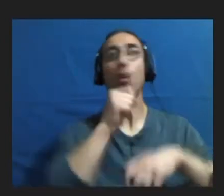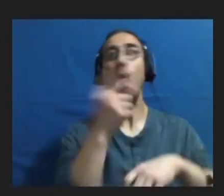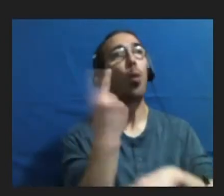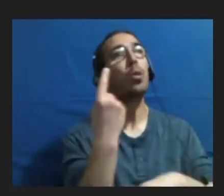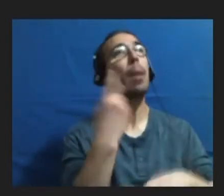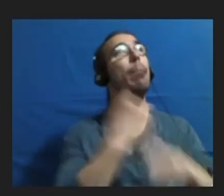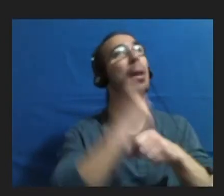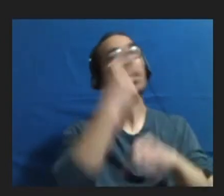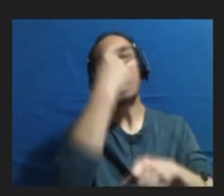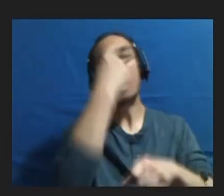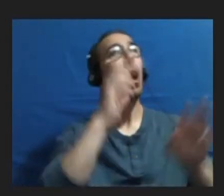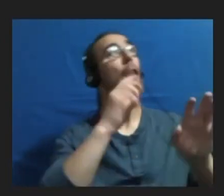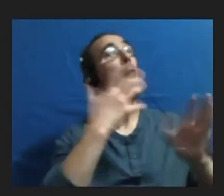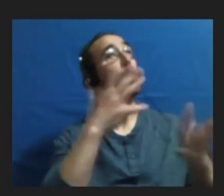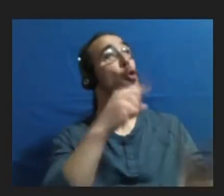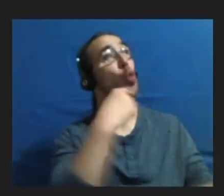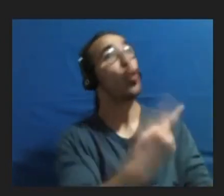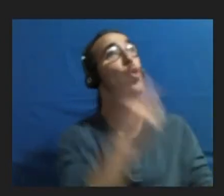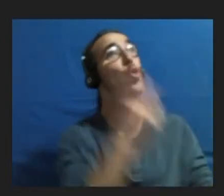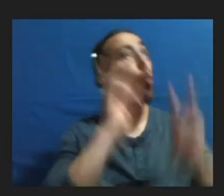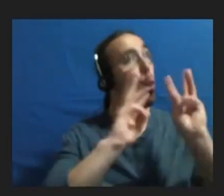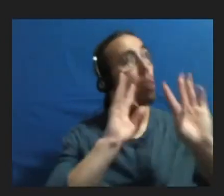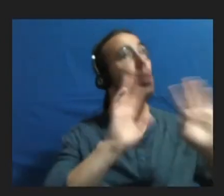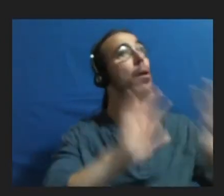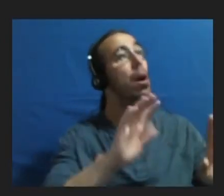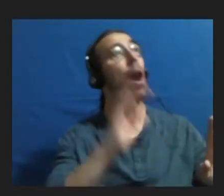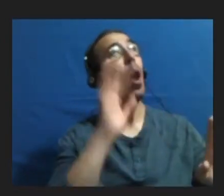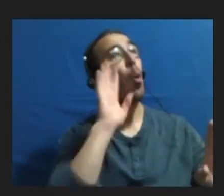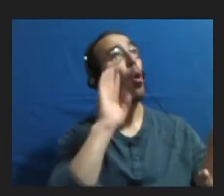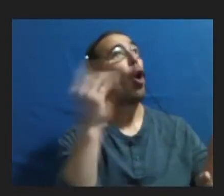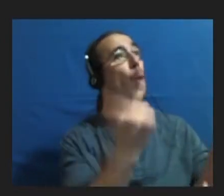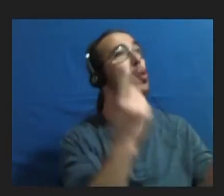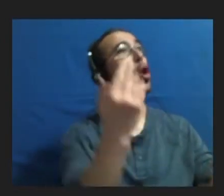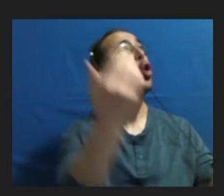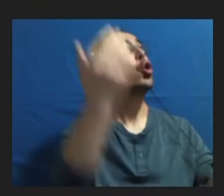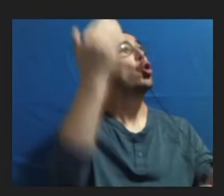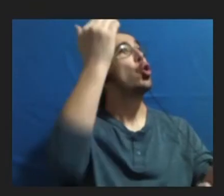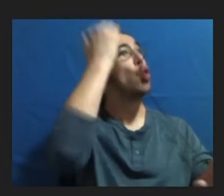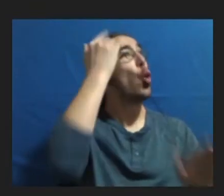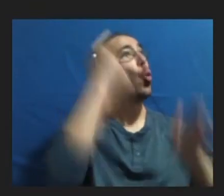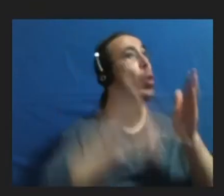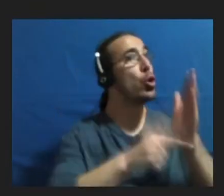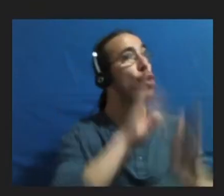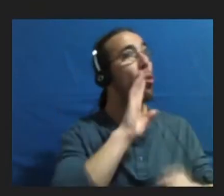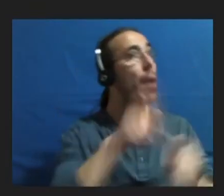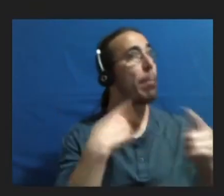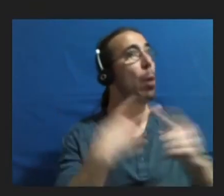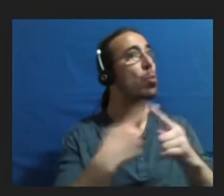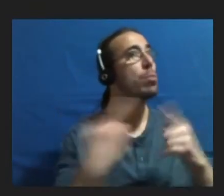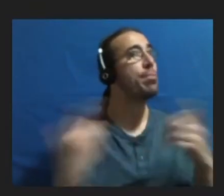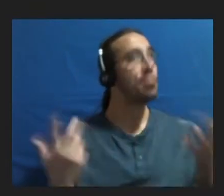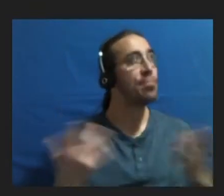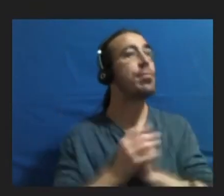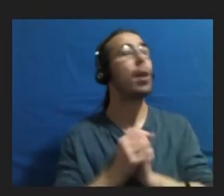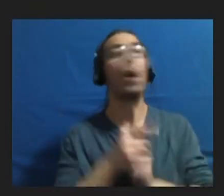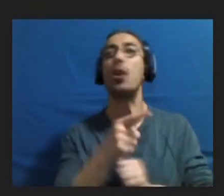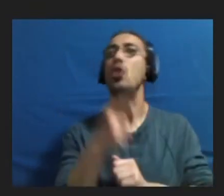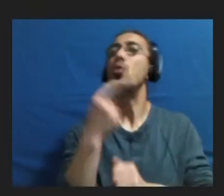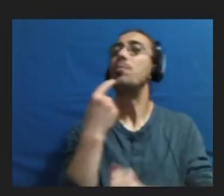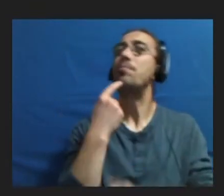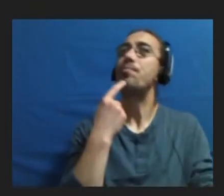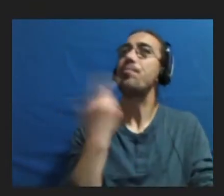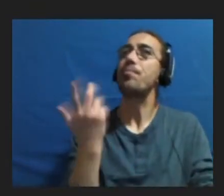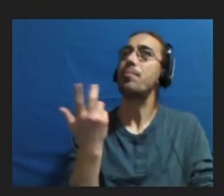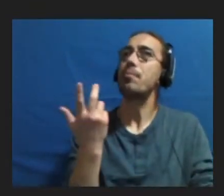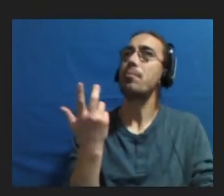don't worry, I will always know what you're talking about. And you wrote back,